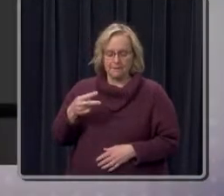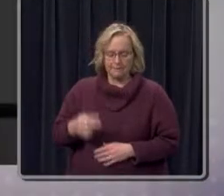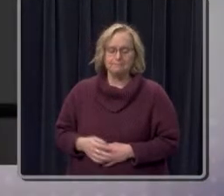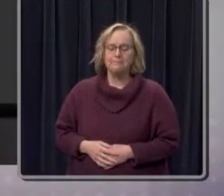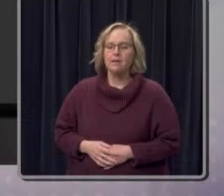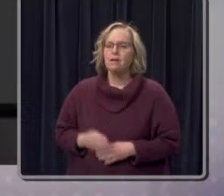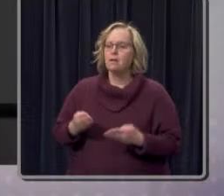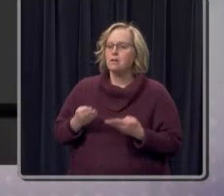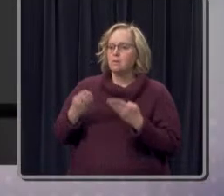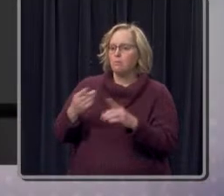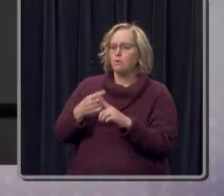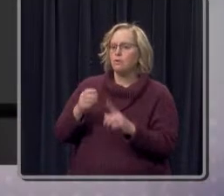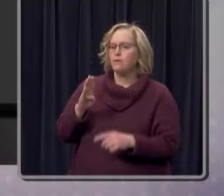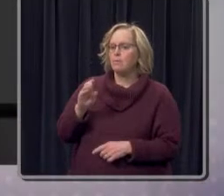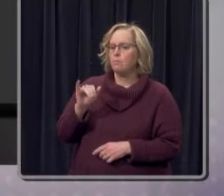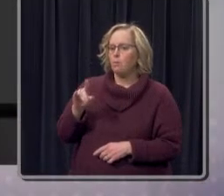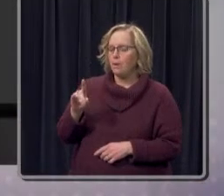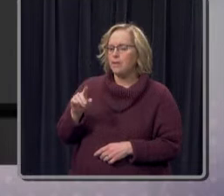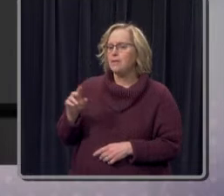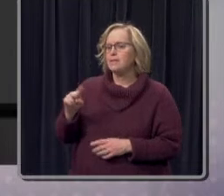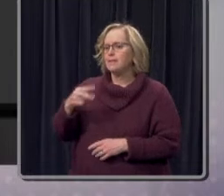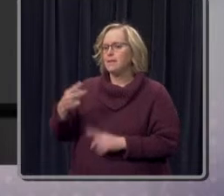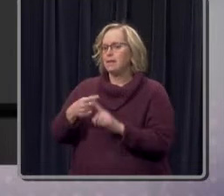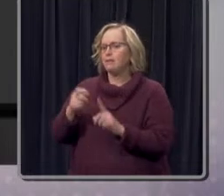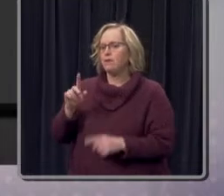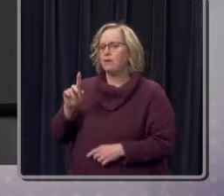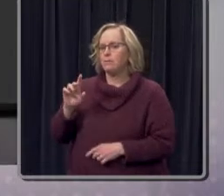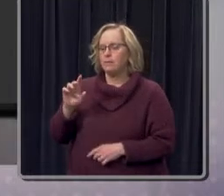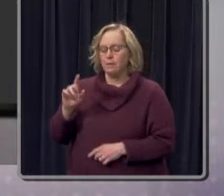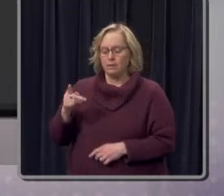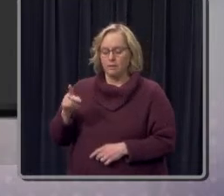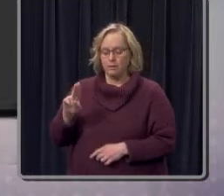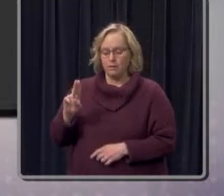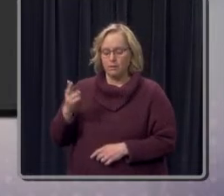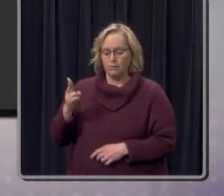Okay, a motion by Mr. Boyd, a second by Mr. Kuhn.